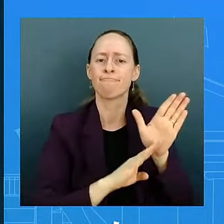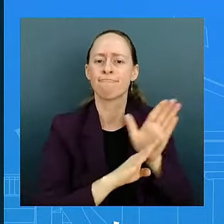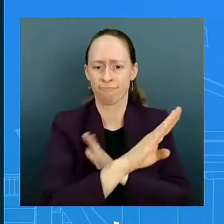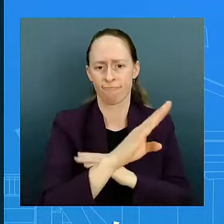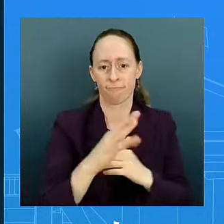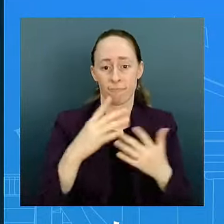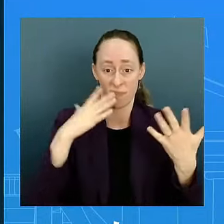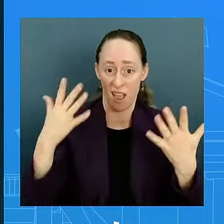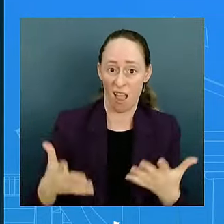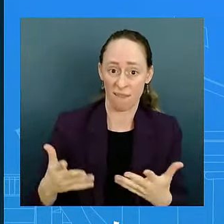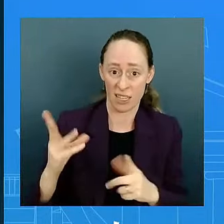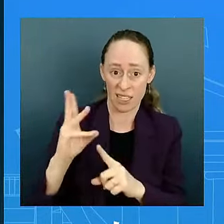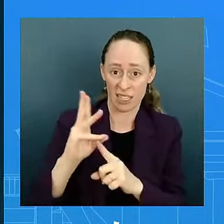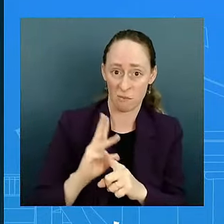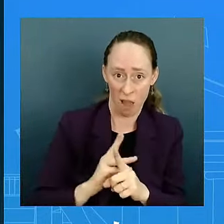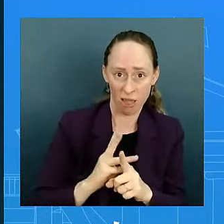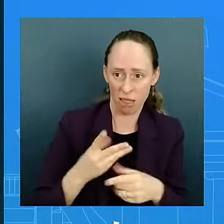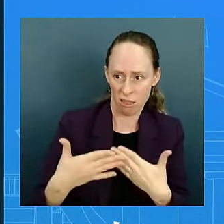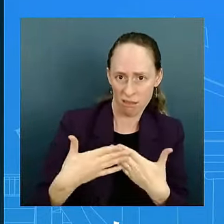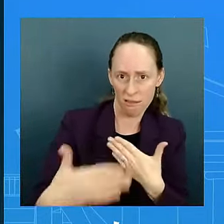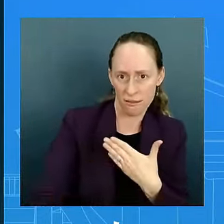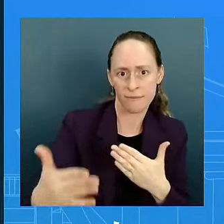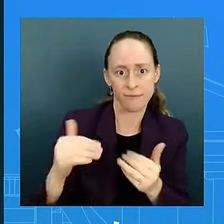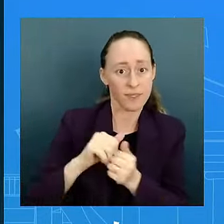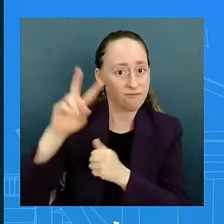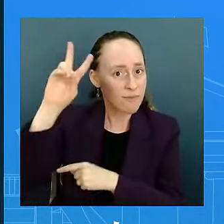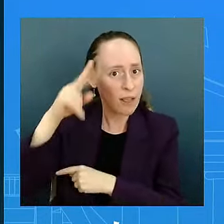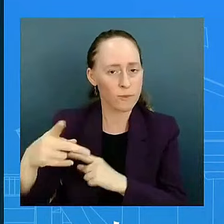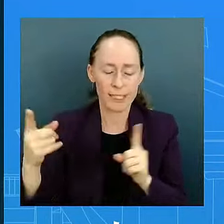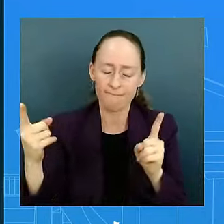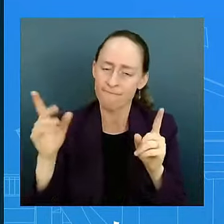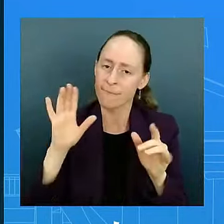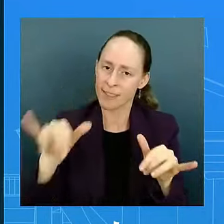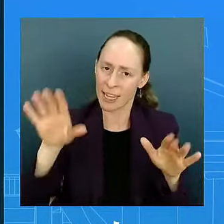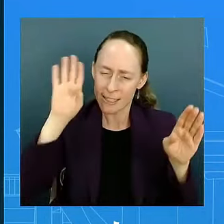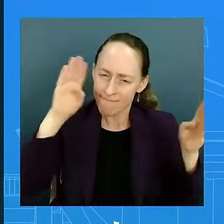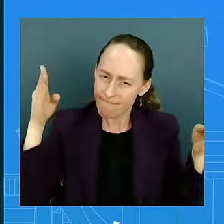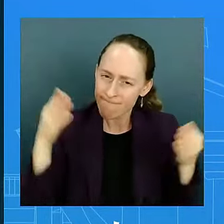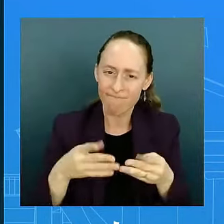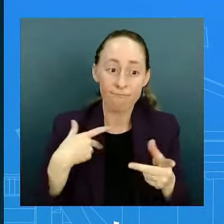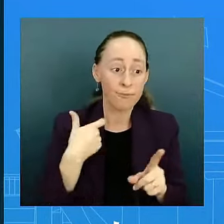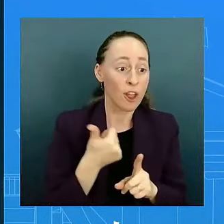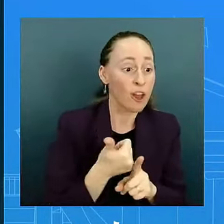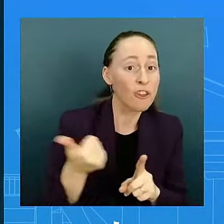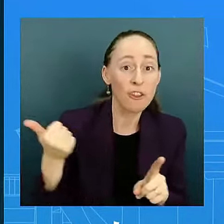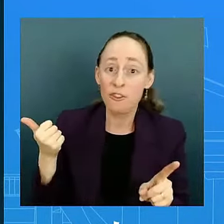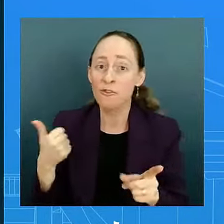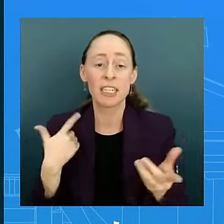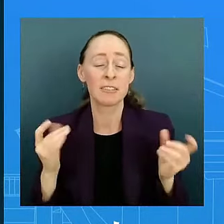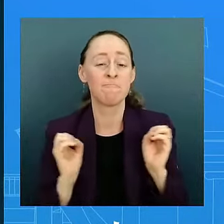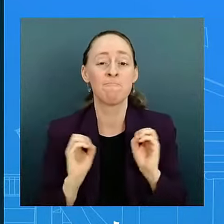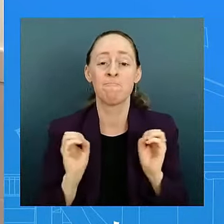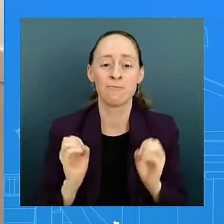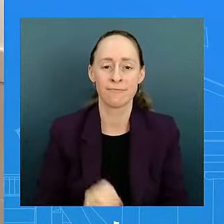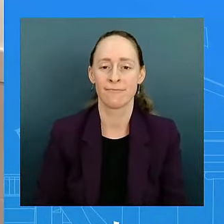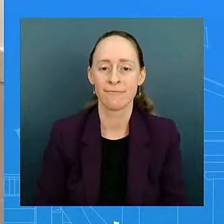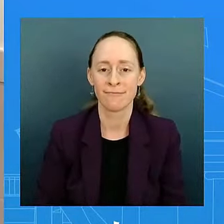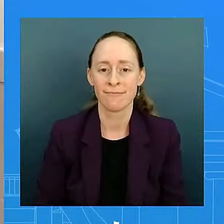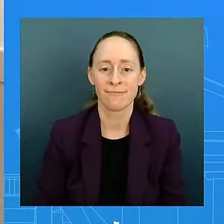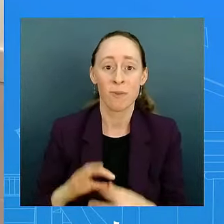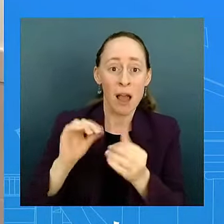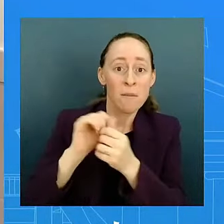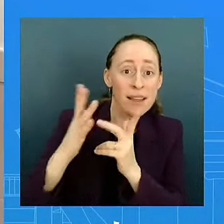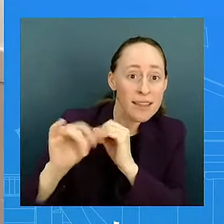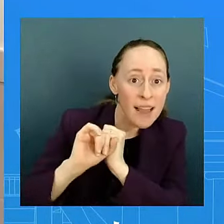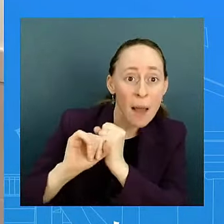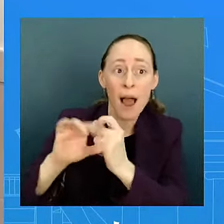focus, and I don't have anything else to add as it relates to the campaign. That's something the campaign can speak to. In the foreign policy arena, you